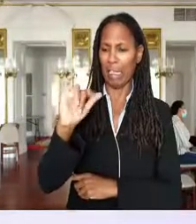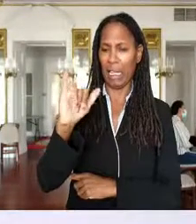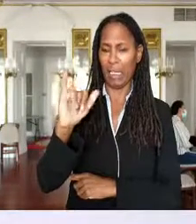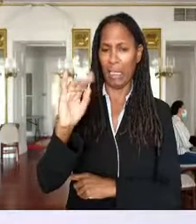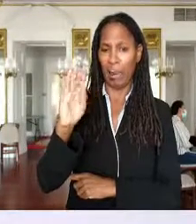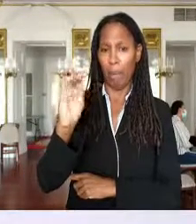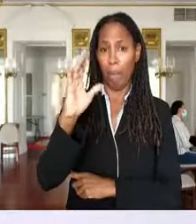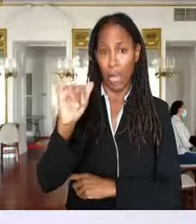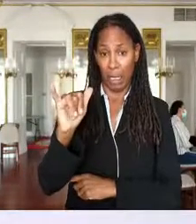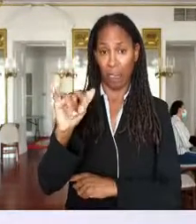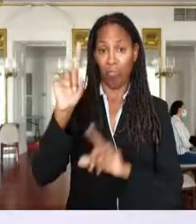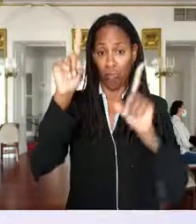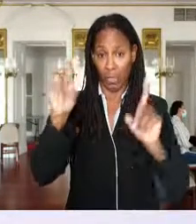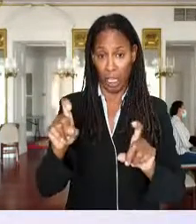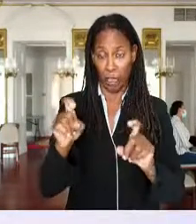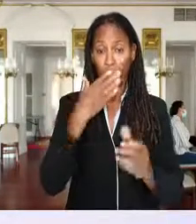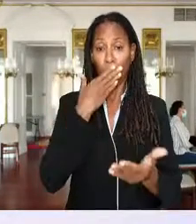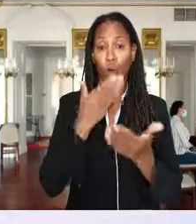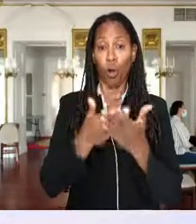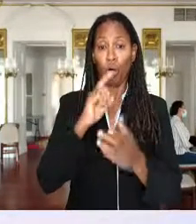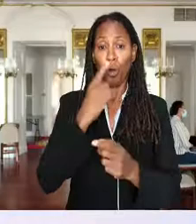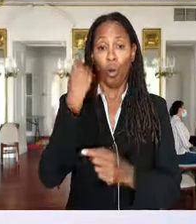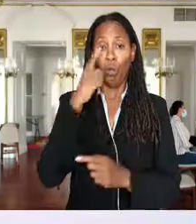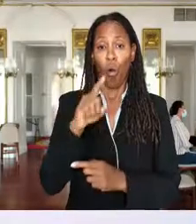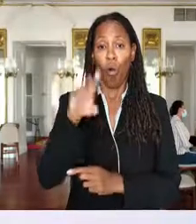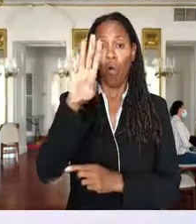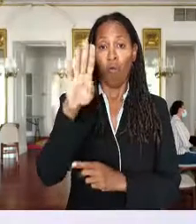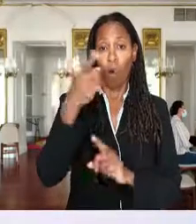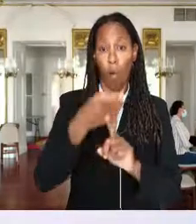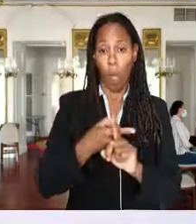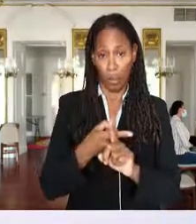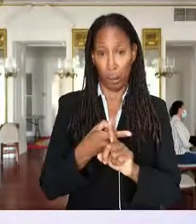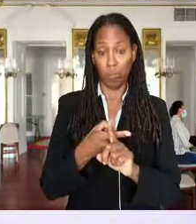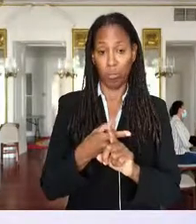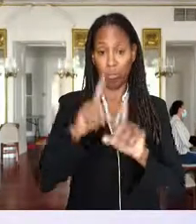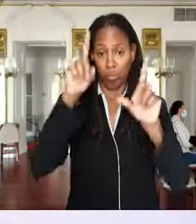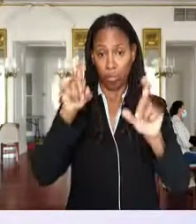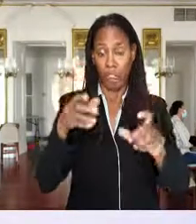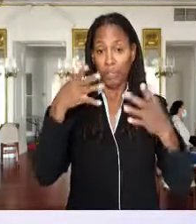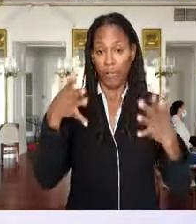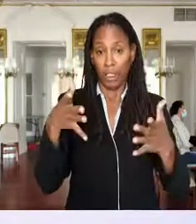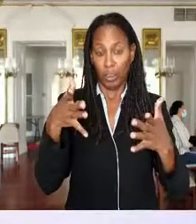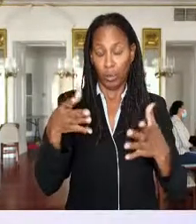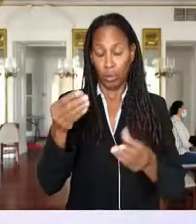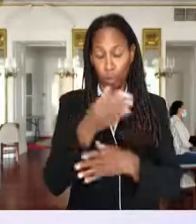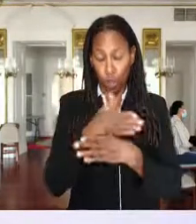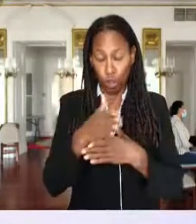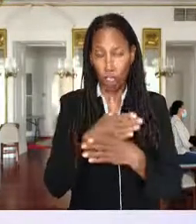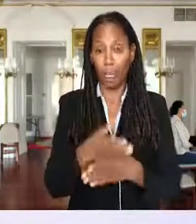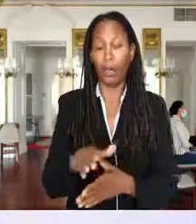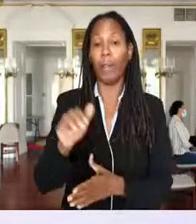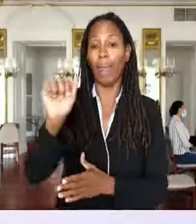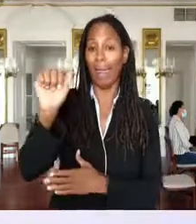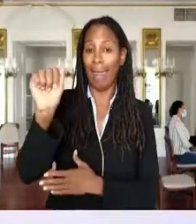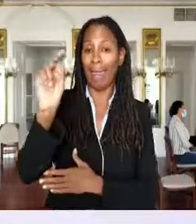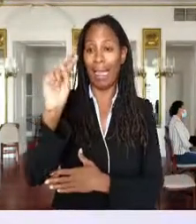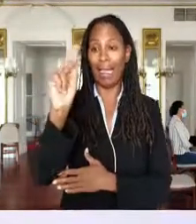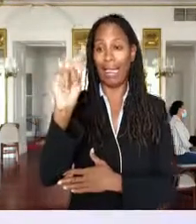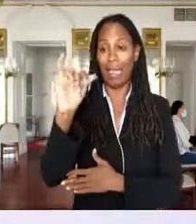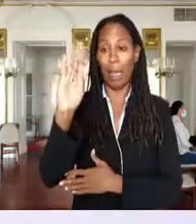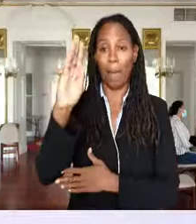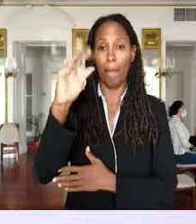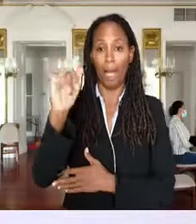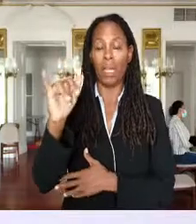Right. Once you get tested, you have to take another antibody test. Just for the public, the antibody test would be as a result of you either